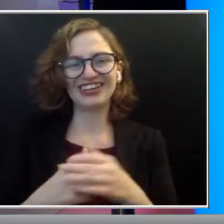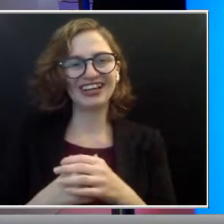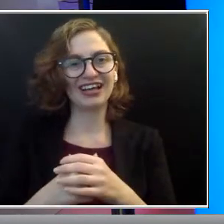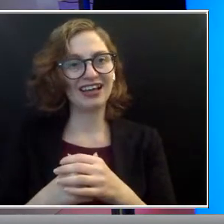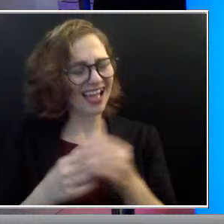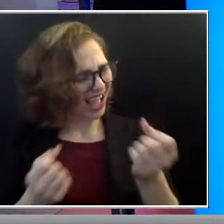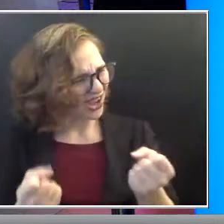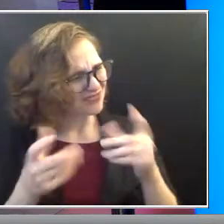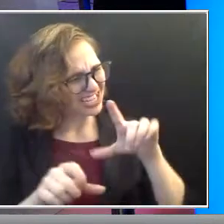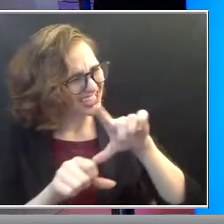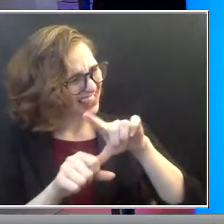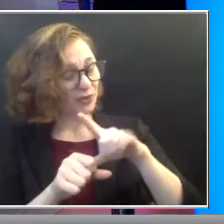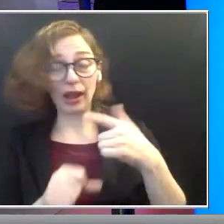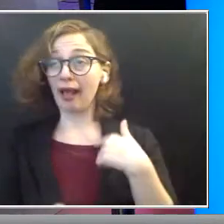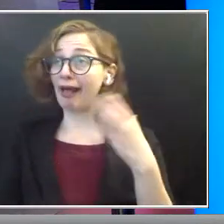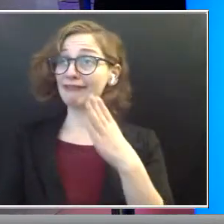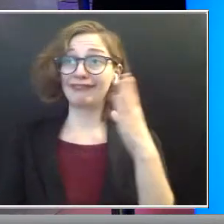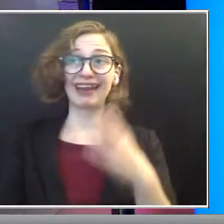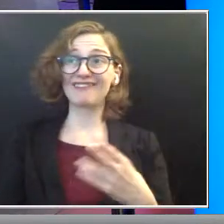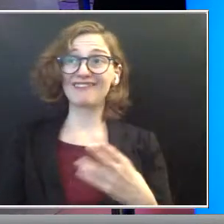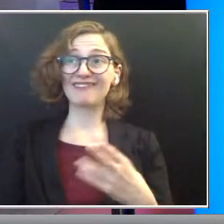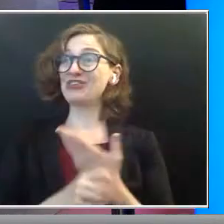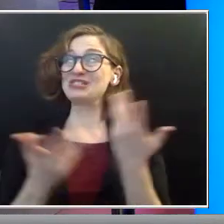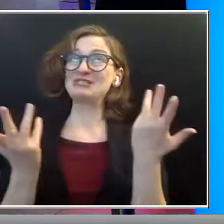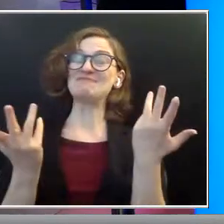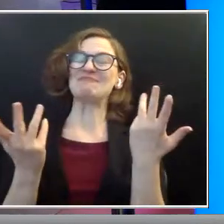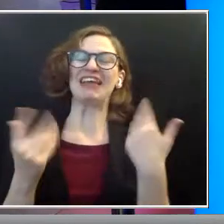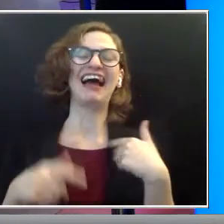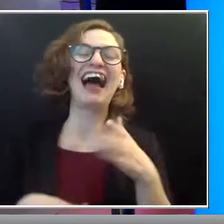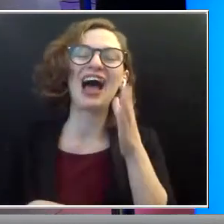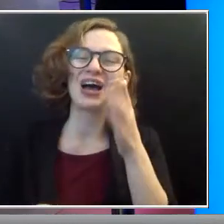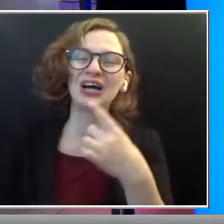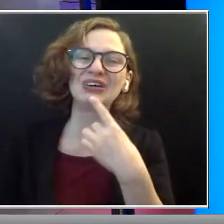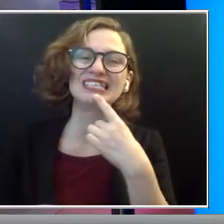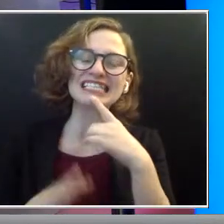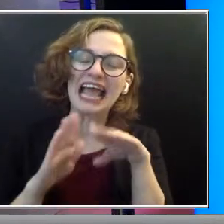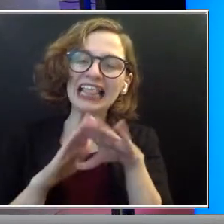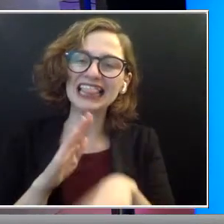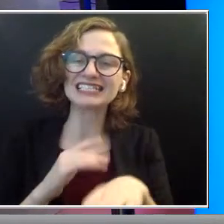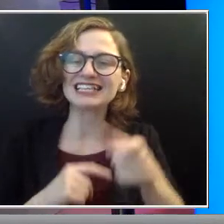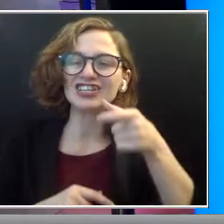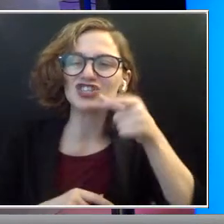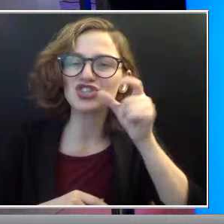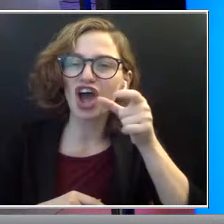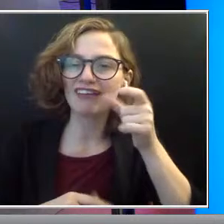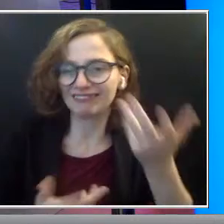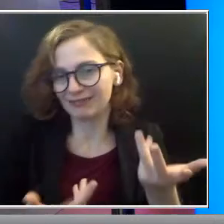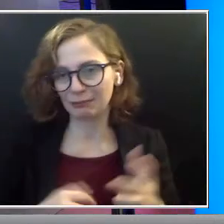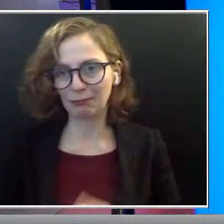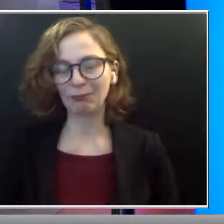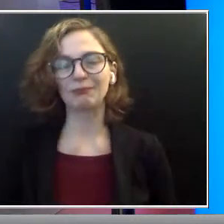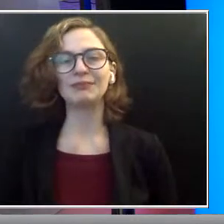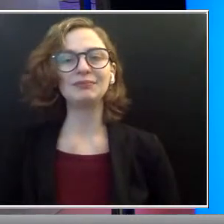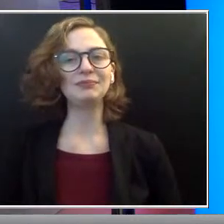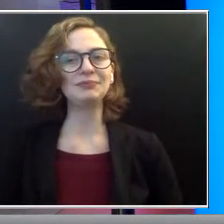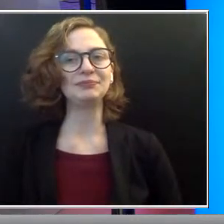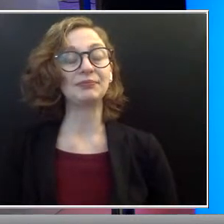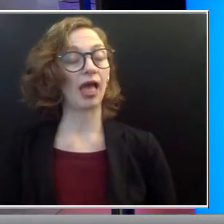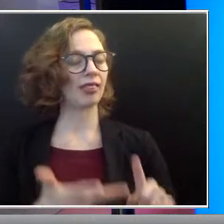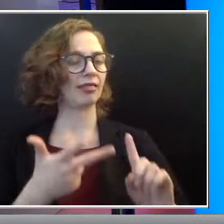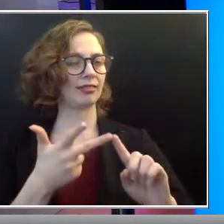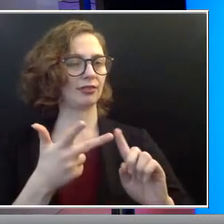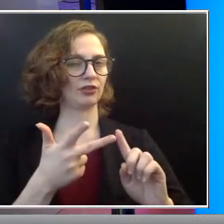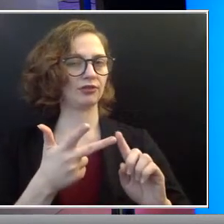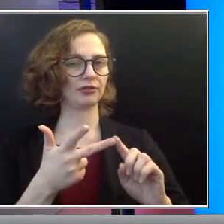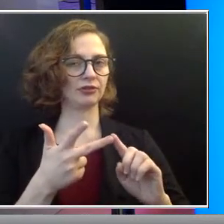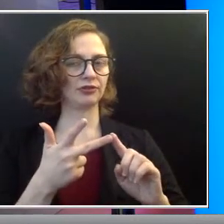one. I would say less than a shot, but I don't know. And then the third option would be having surgery to remove